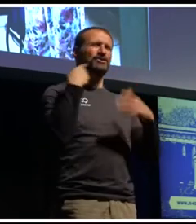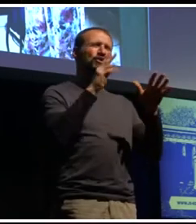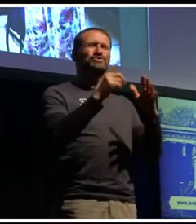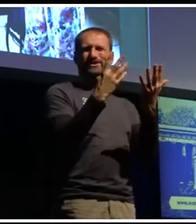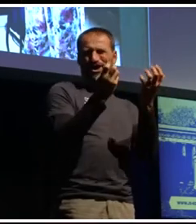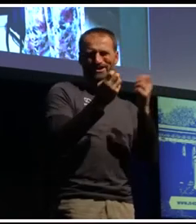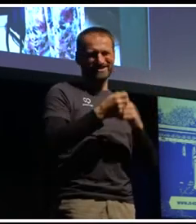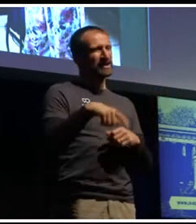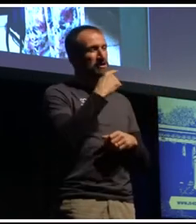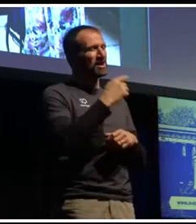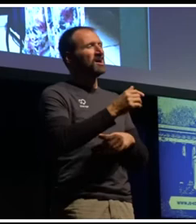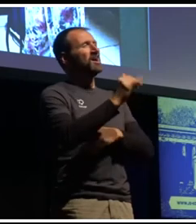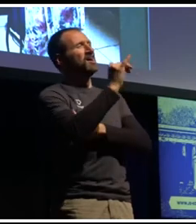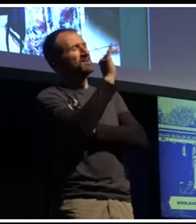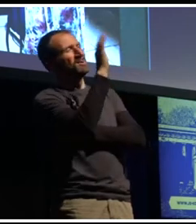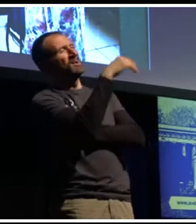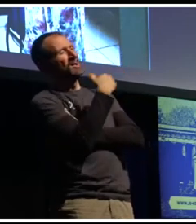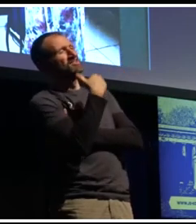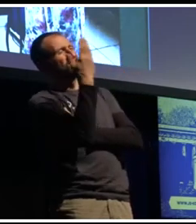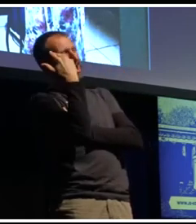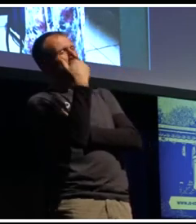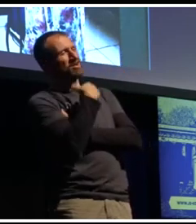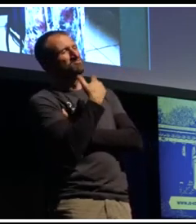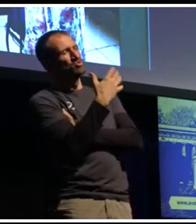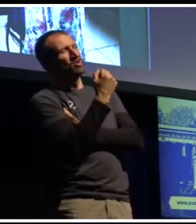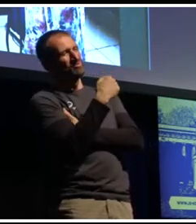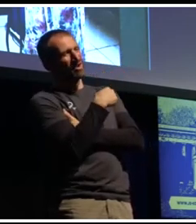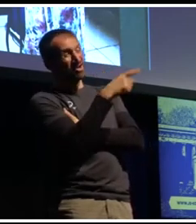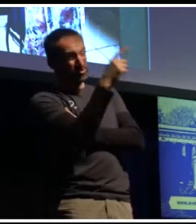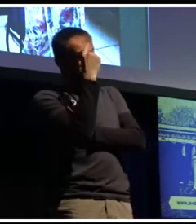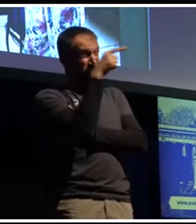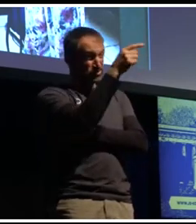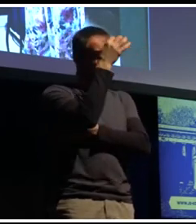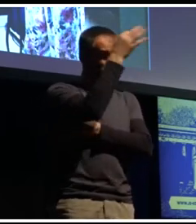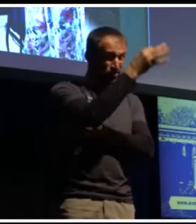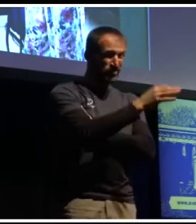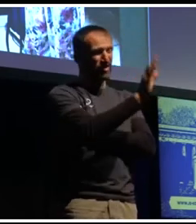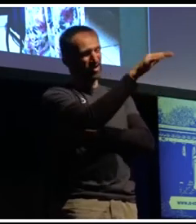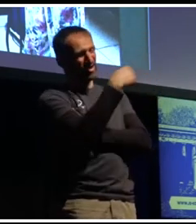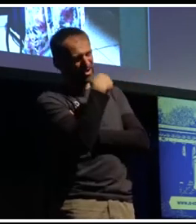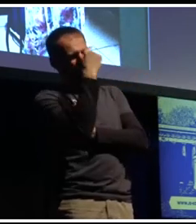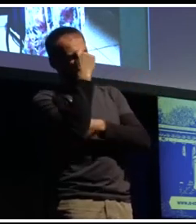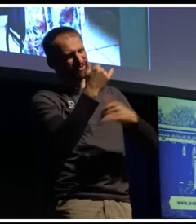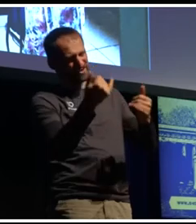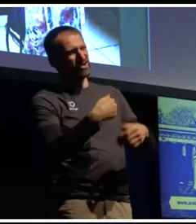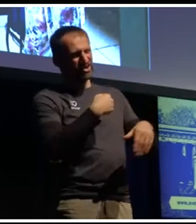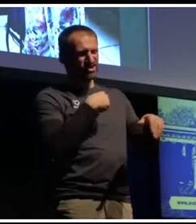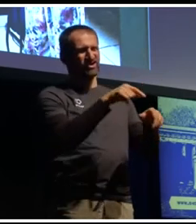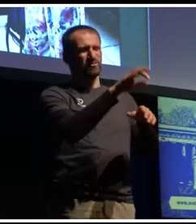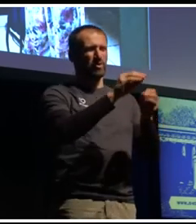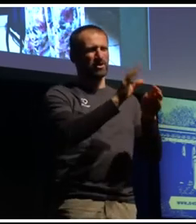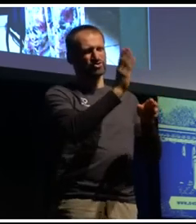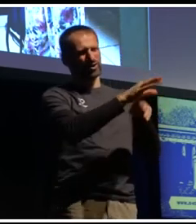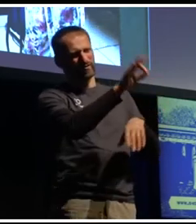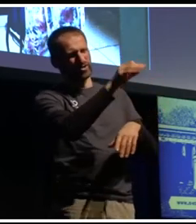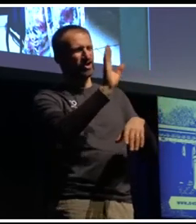back in the day. Yeah, you think you'd invented everything. I know how this works. Yeah, we found that problem. We fixed that. So it was a lot of fun. But